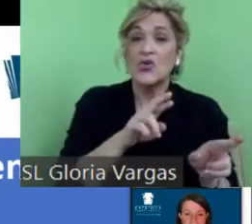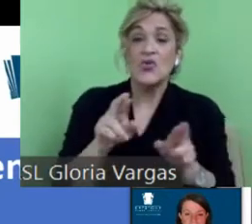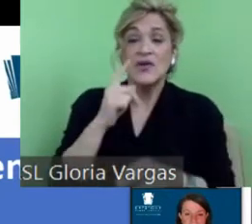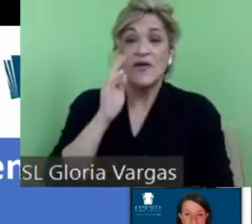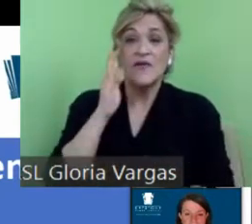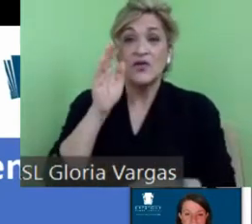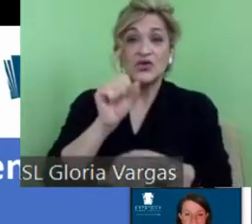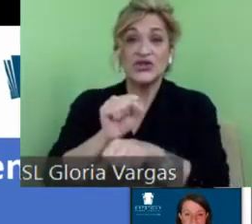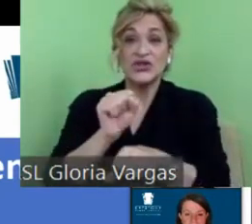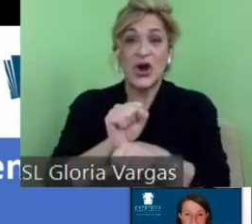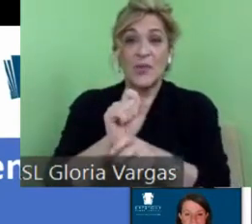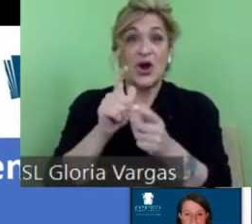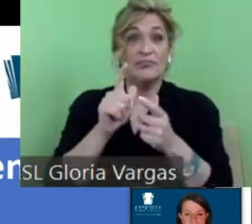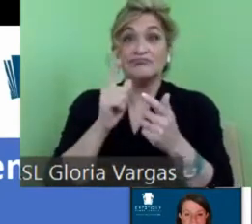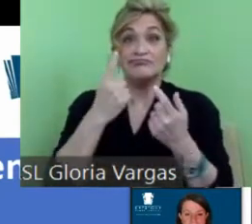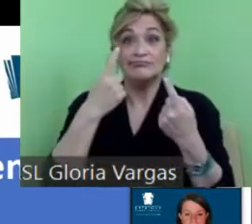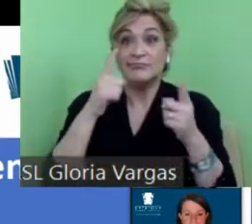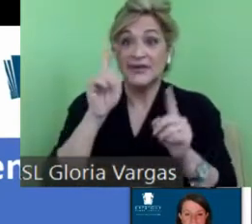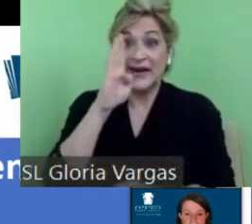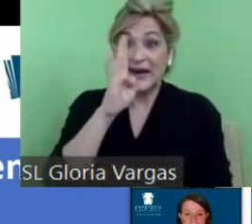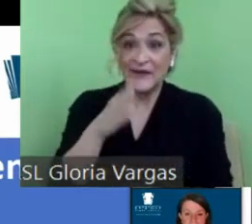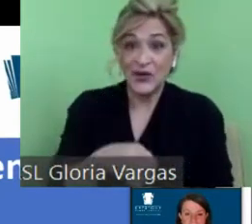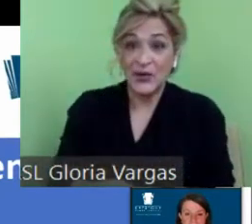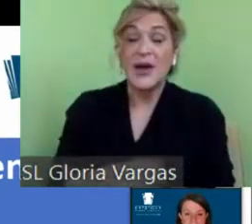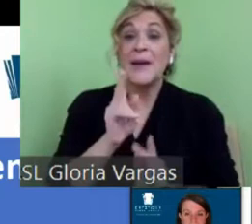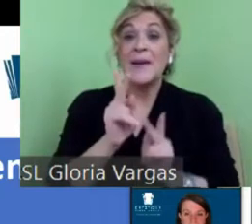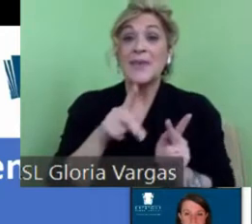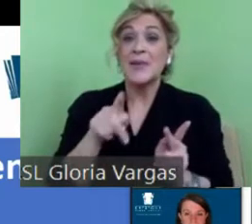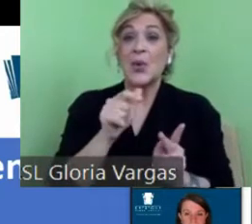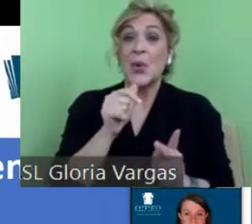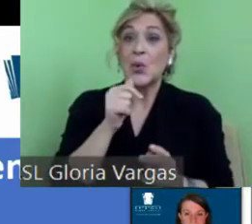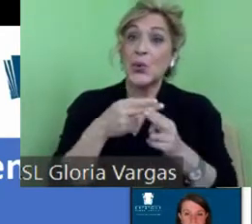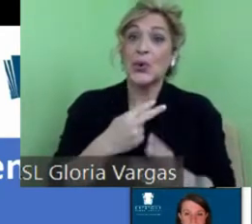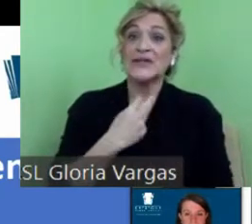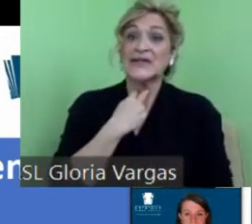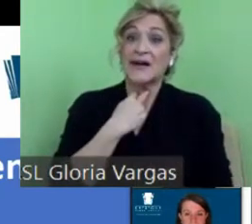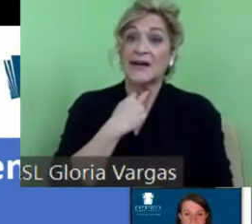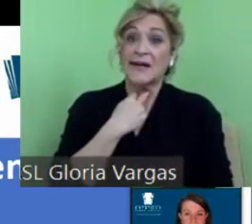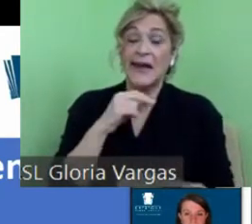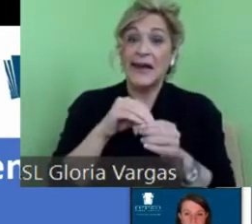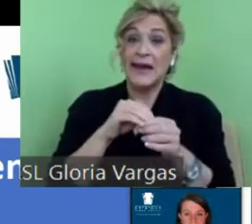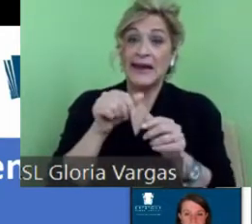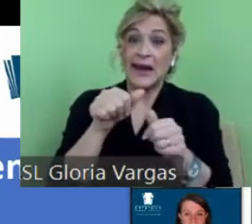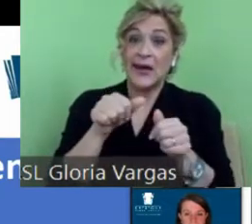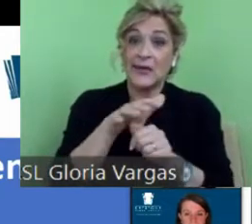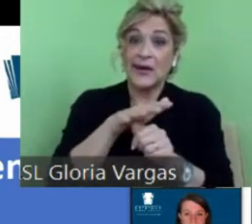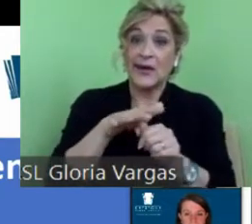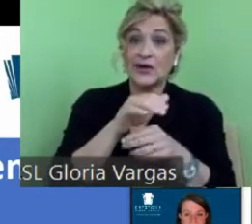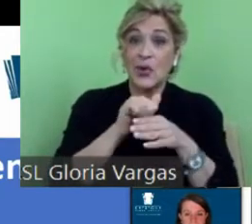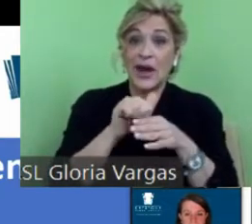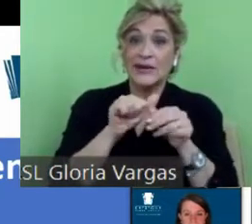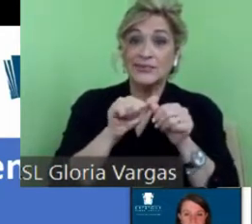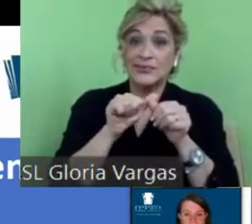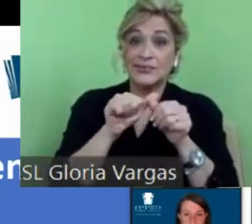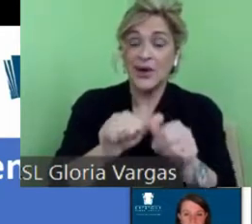which largely never comes their way. People are therefore stuck in segregated training centers, often for life,